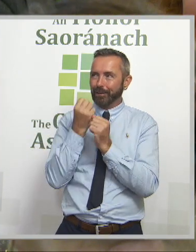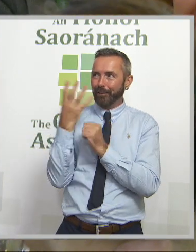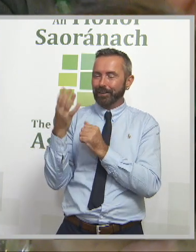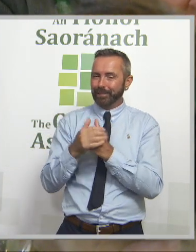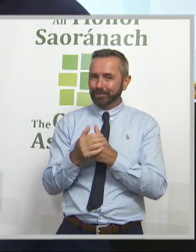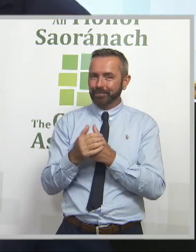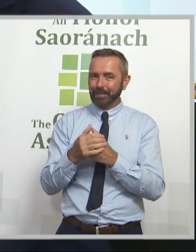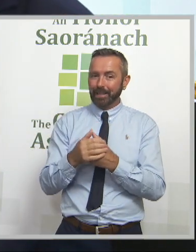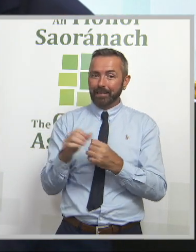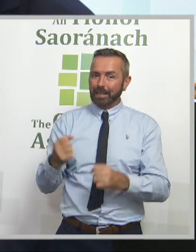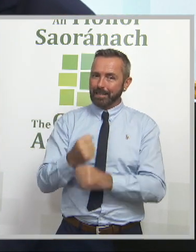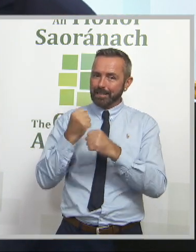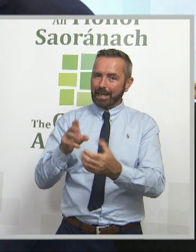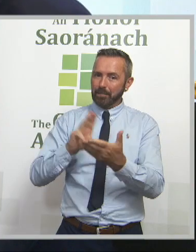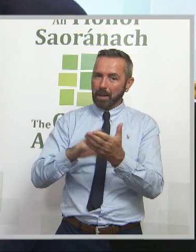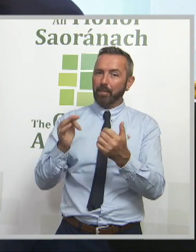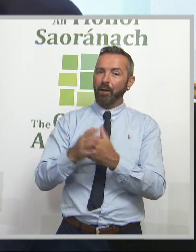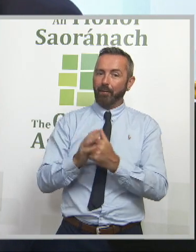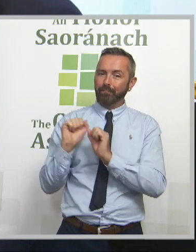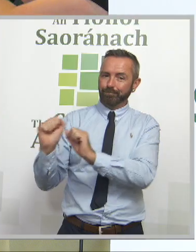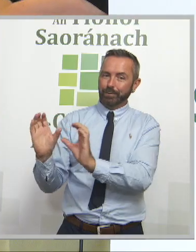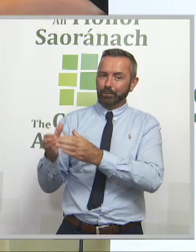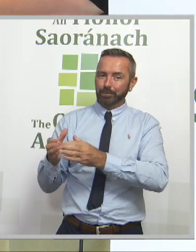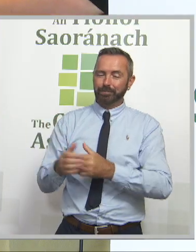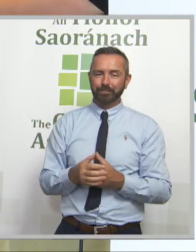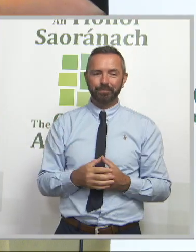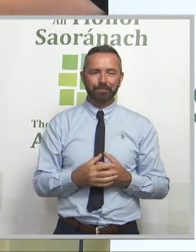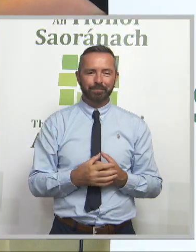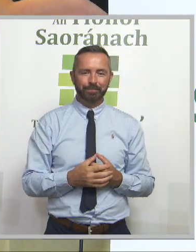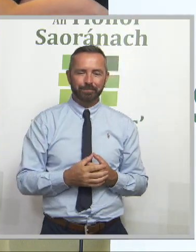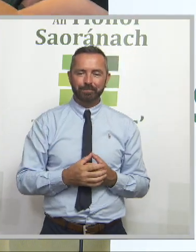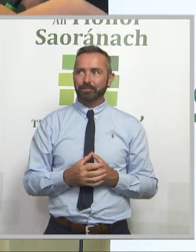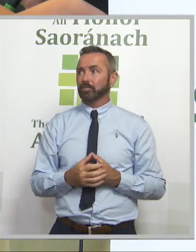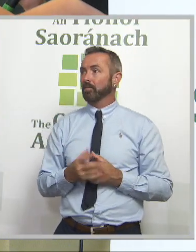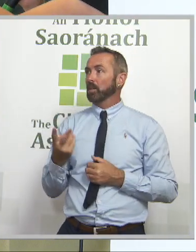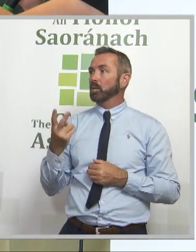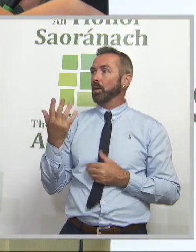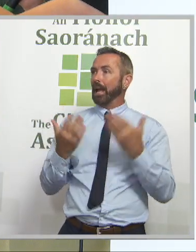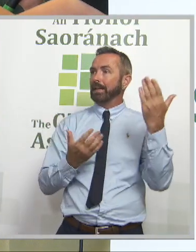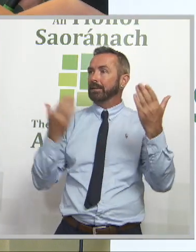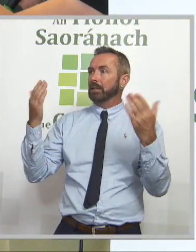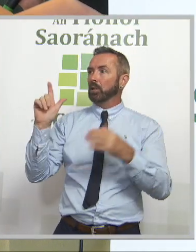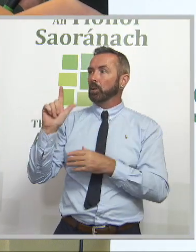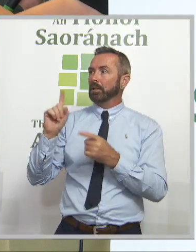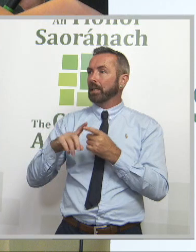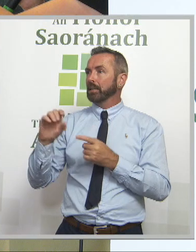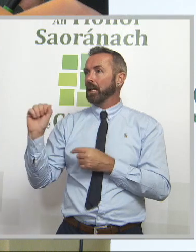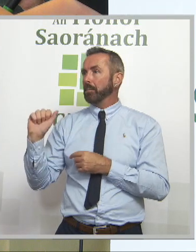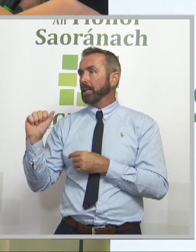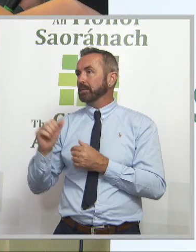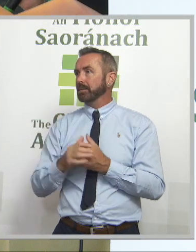very dedicated member of the National Parks and Wildlife. Thank you, Shirley. Now we've two hands up, Louise and Neves, and I think